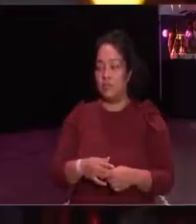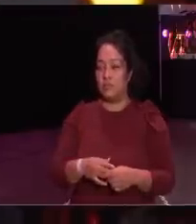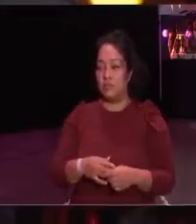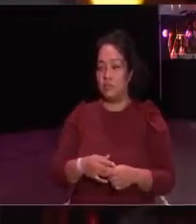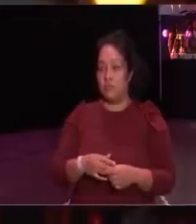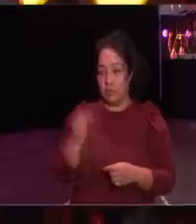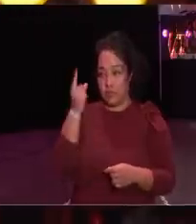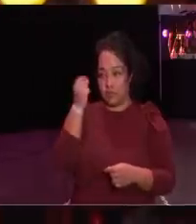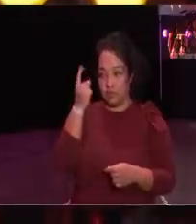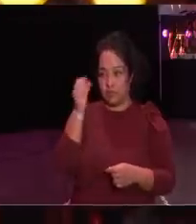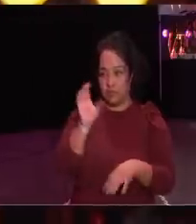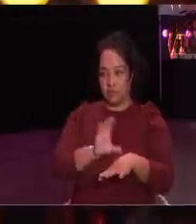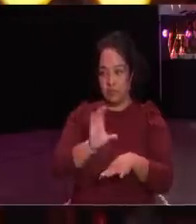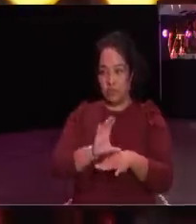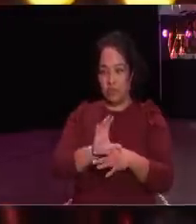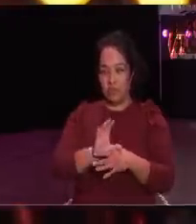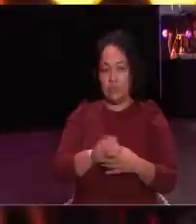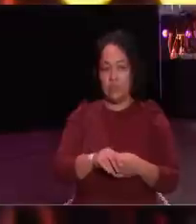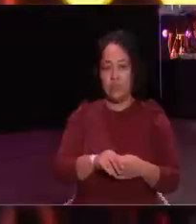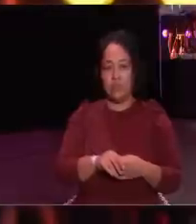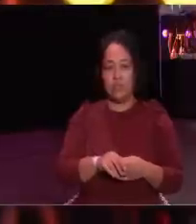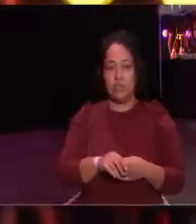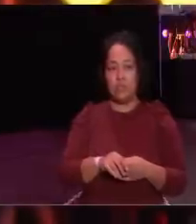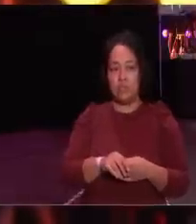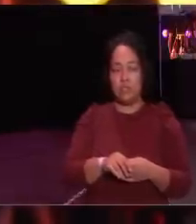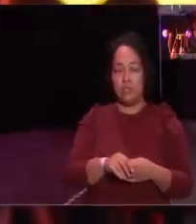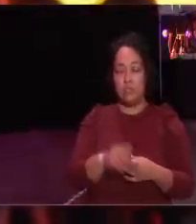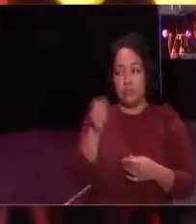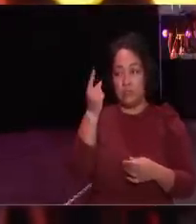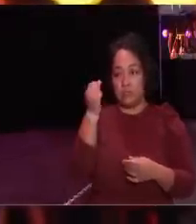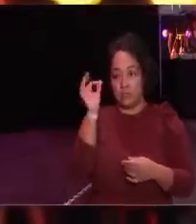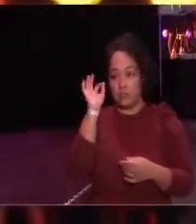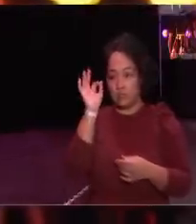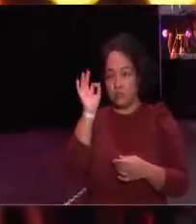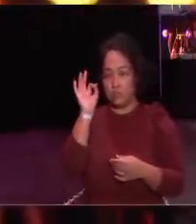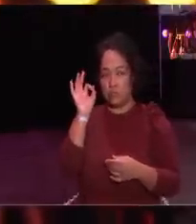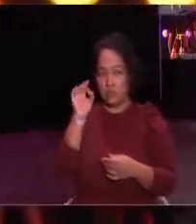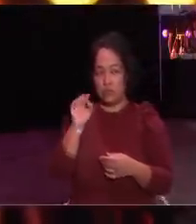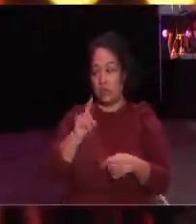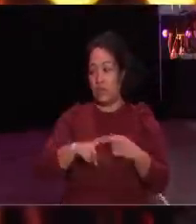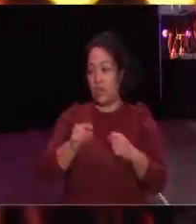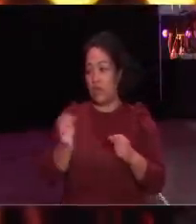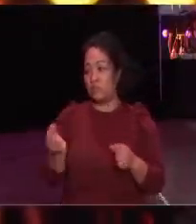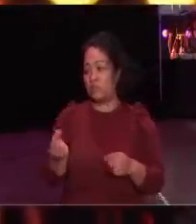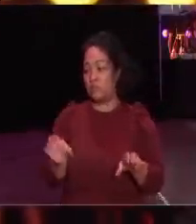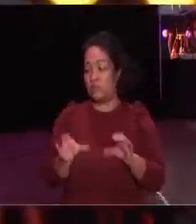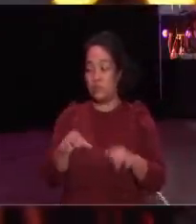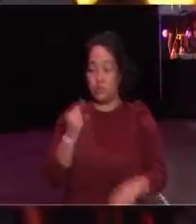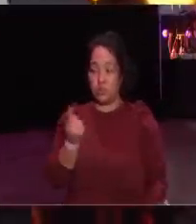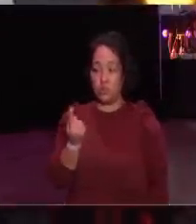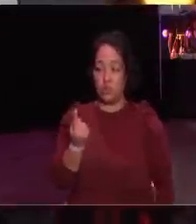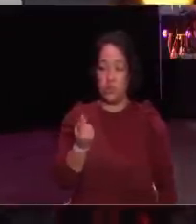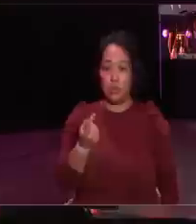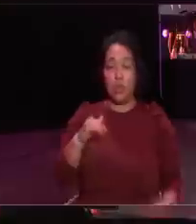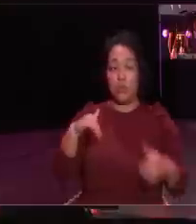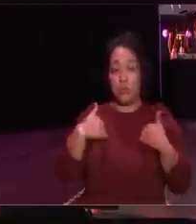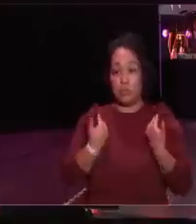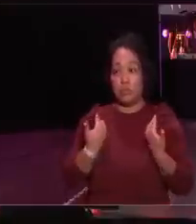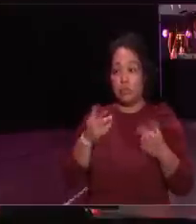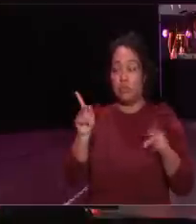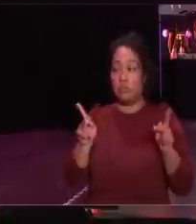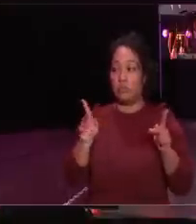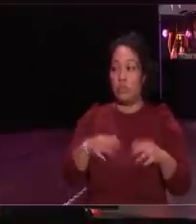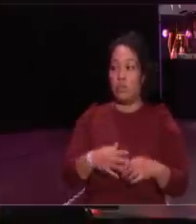Can you understand this, entiende, church? Pastor? Can you understand this, usted pastor? Solo no puede. You can't do it alone. Los jóvenes, the youth,